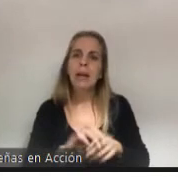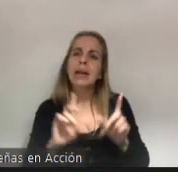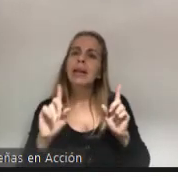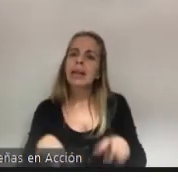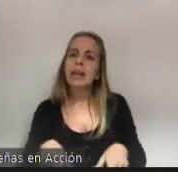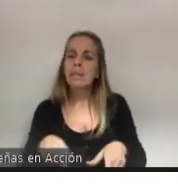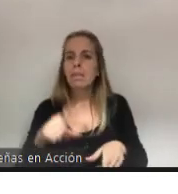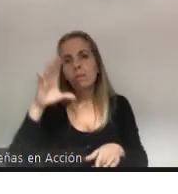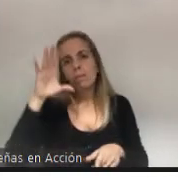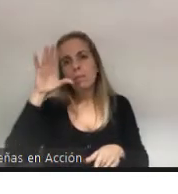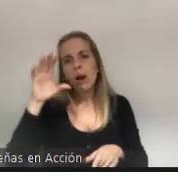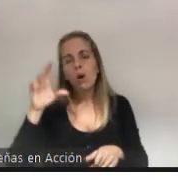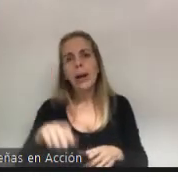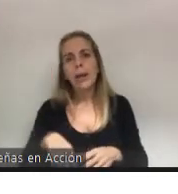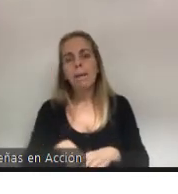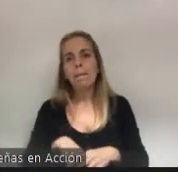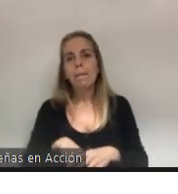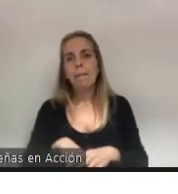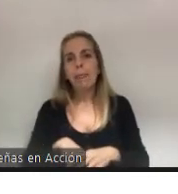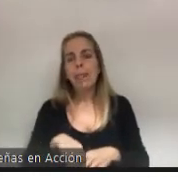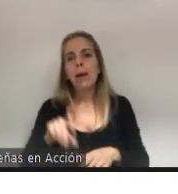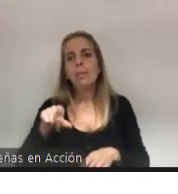other hand, I remember